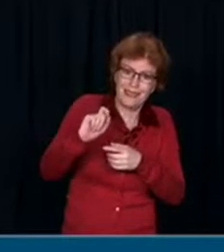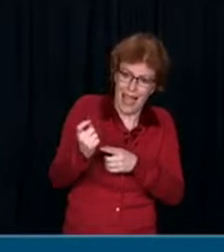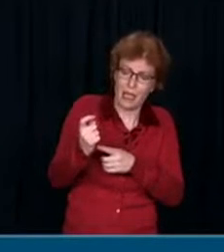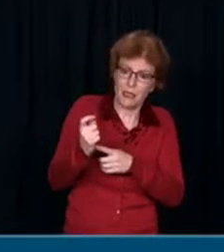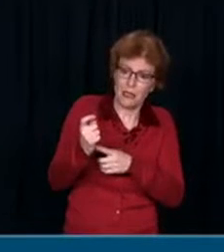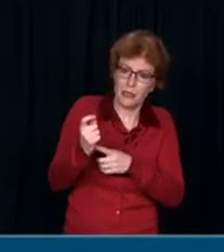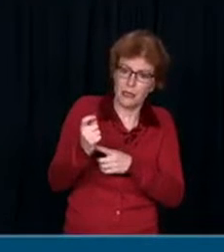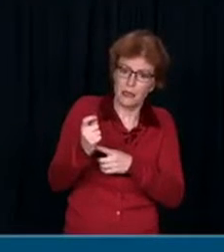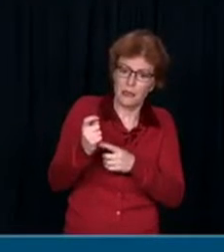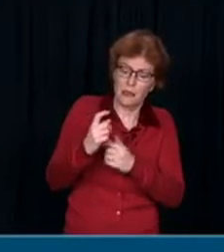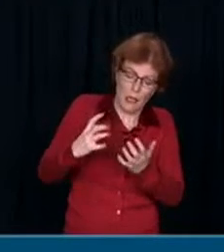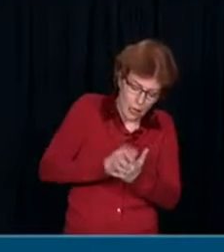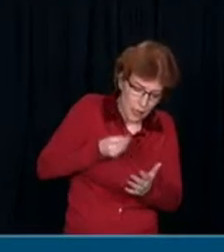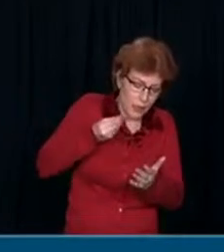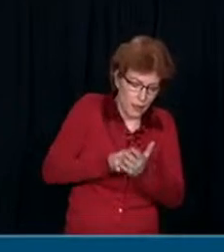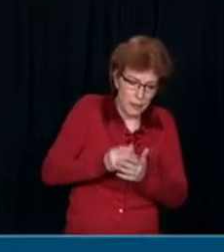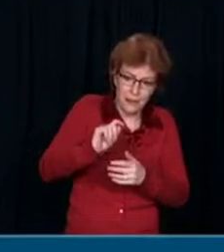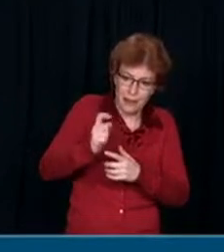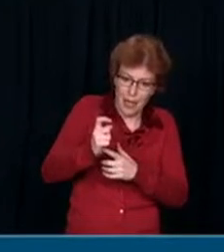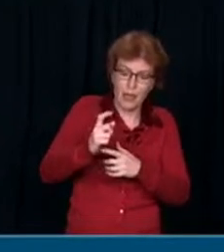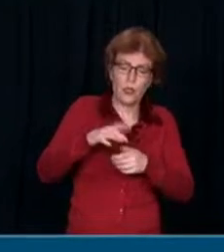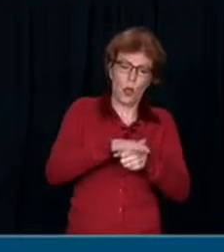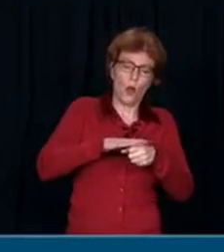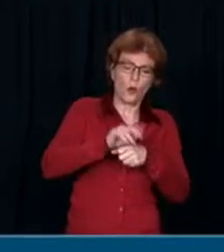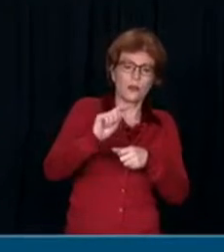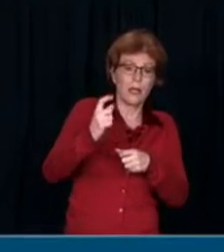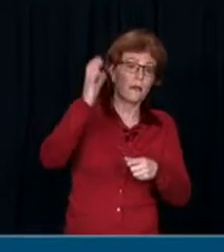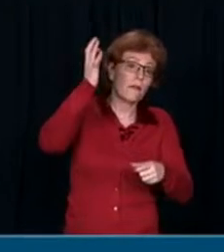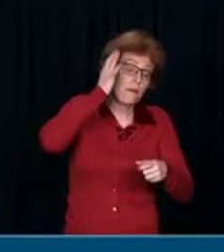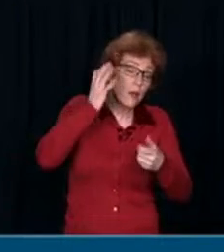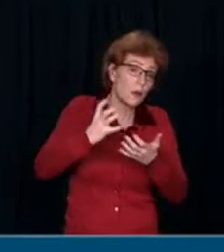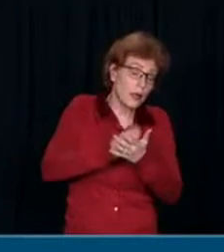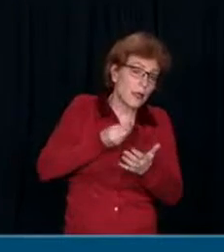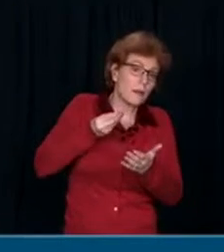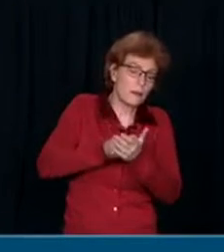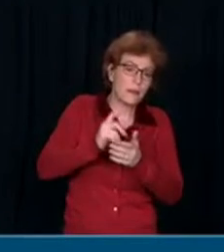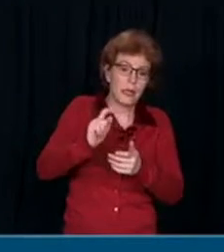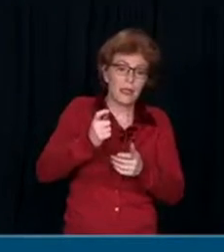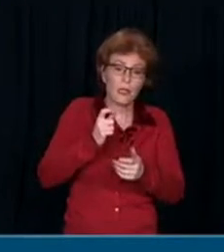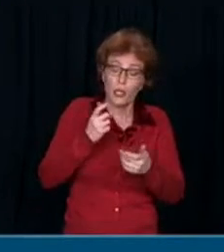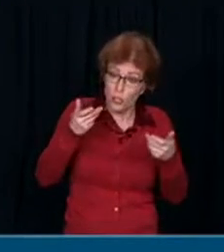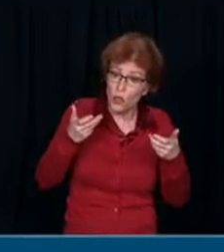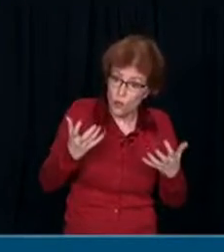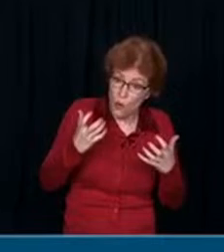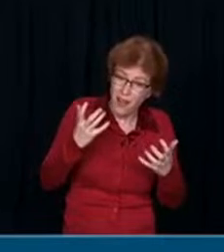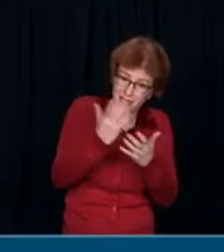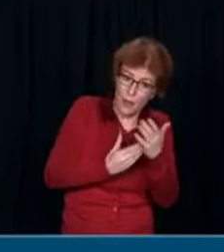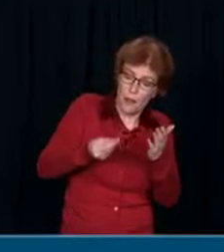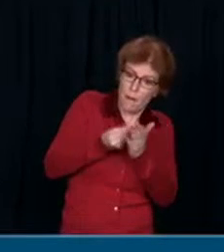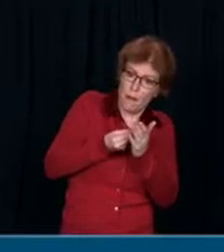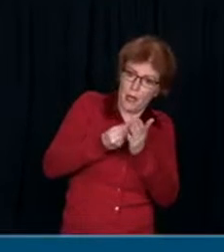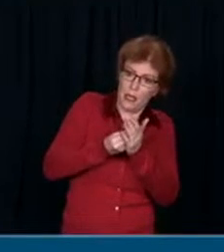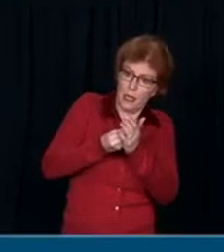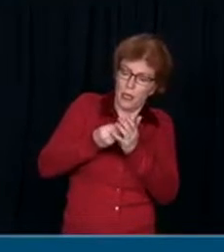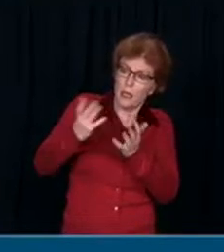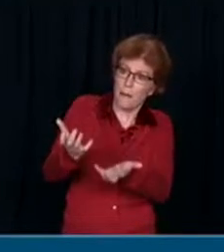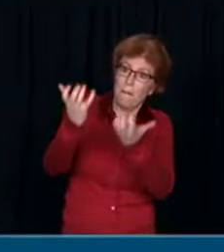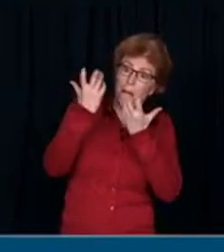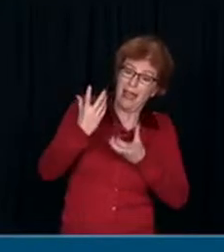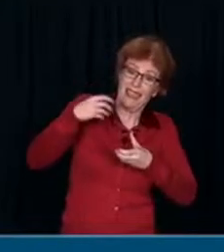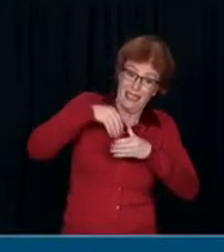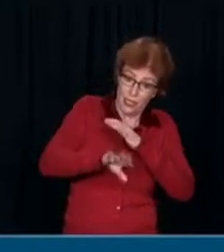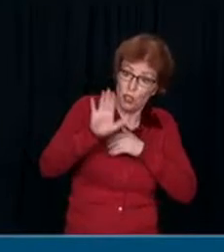taxes, income taxes, local taxes, federal income taxes. And don't you want some of those dollars to come back into